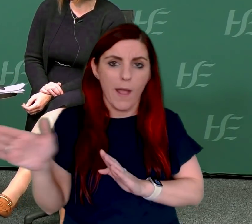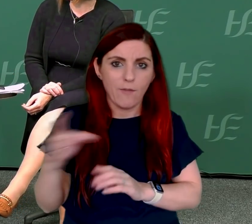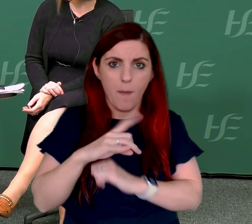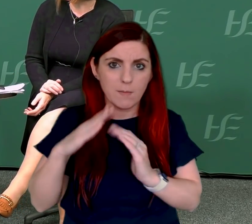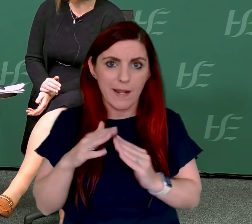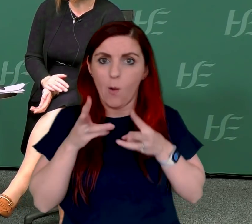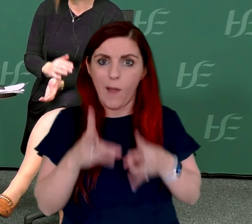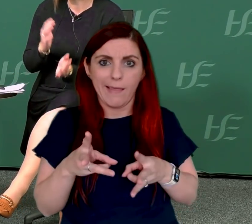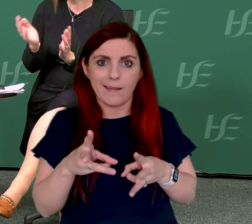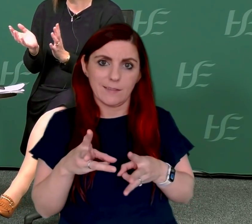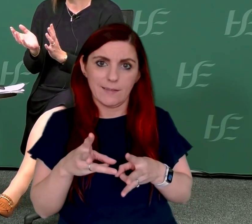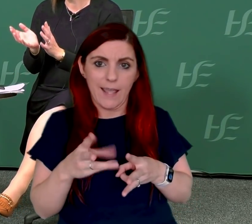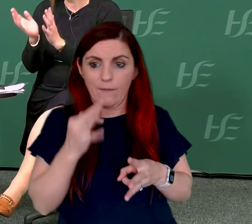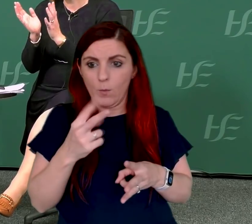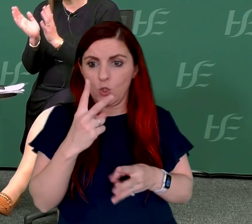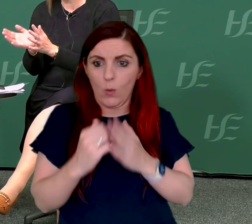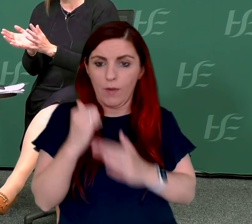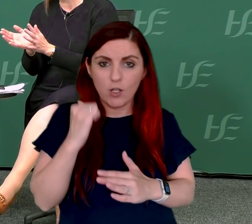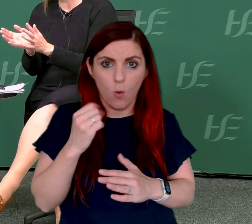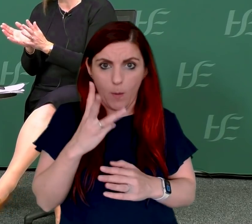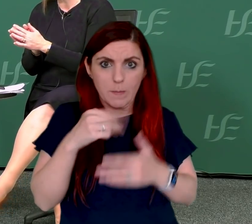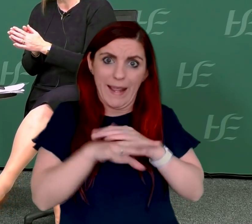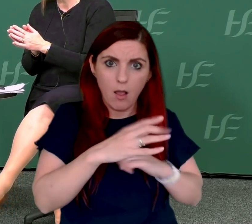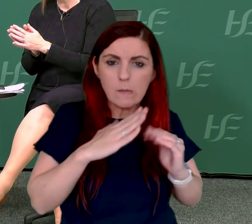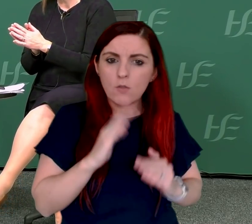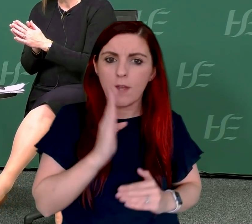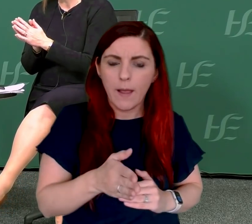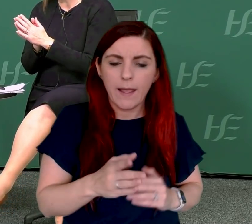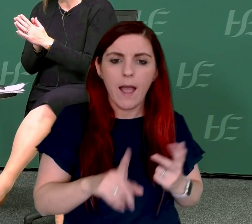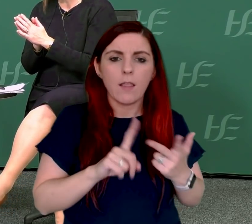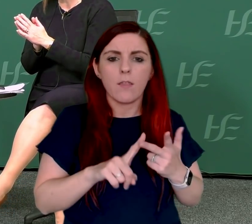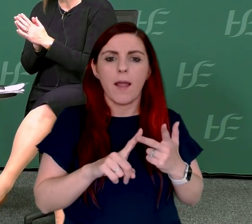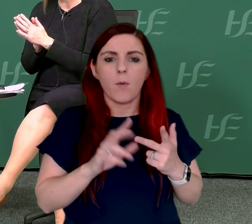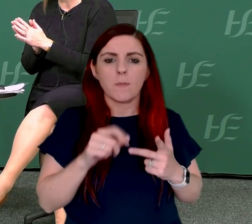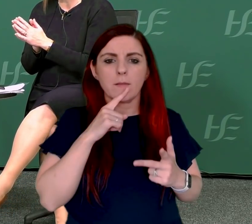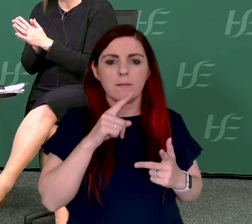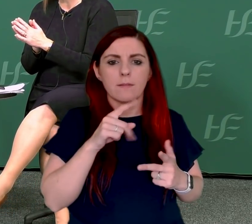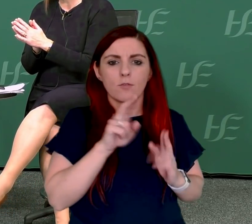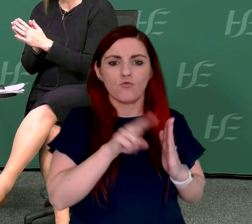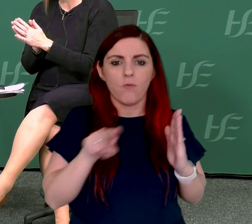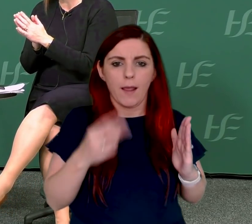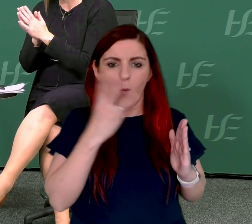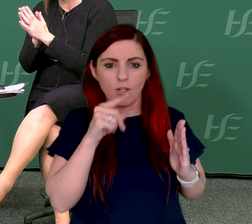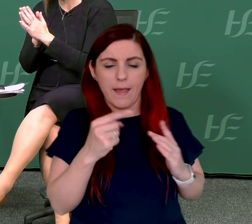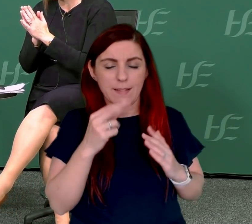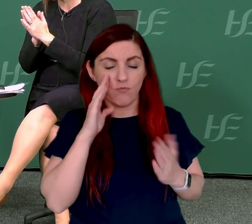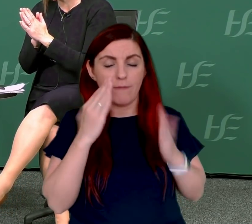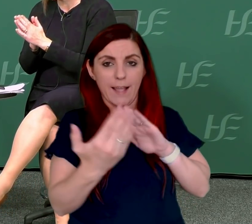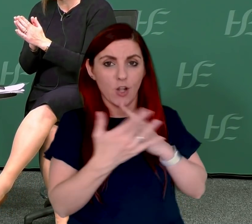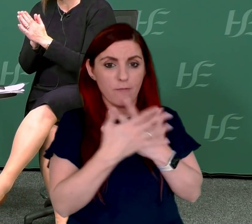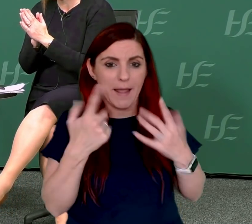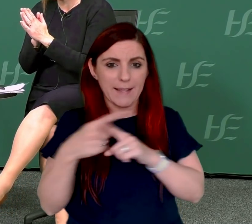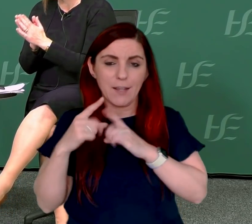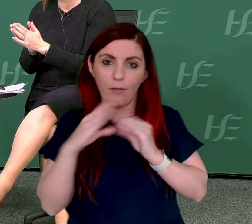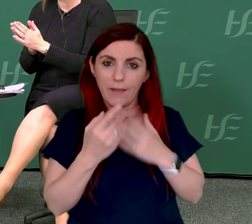So all of that is additional activity. And the final point is Trollygar is a reflection of many things, but is